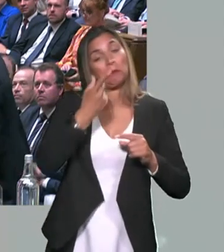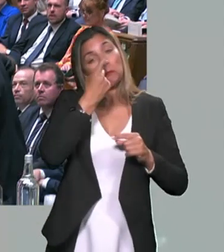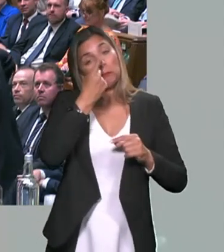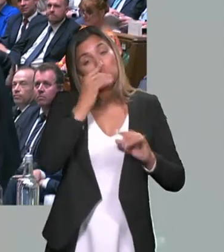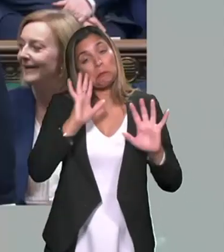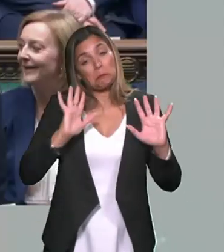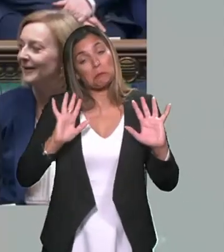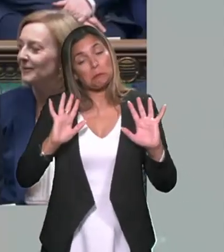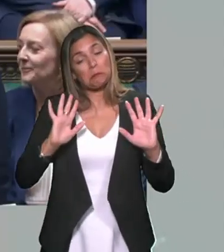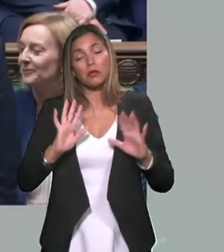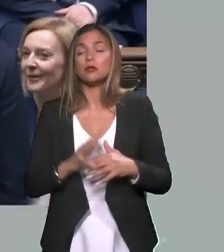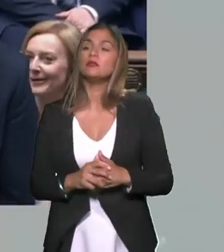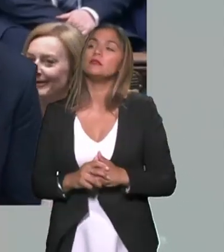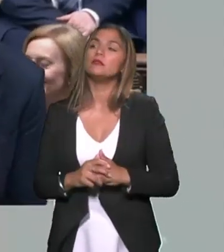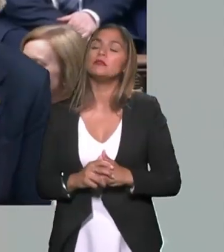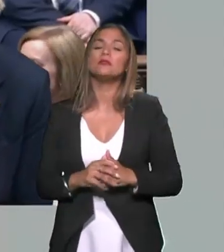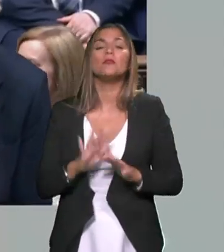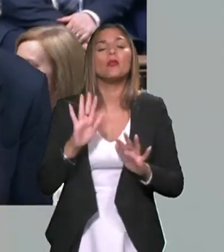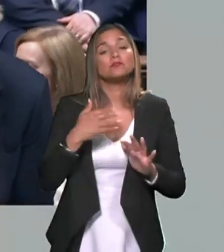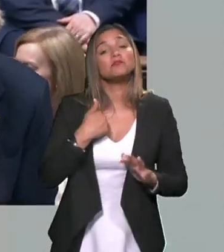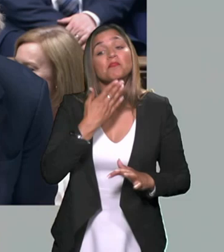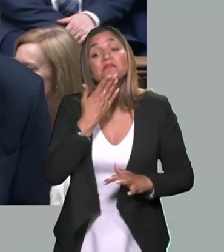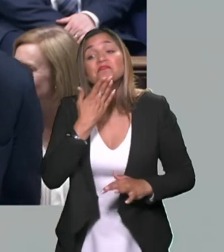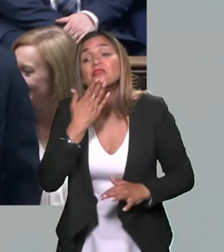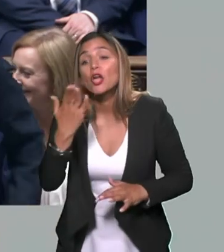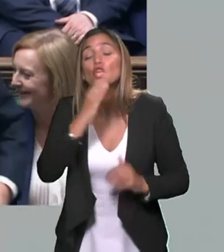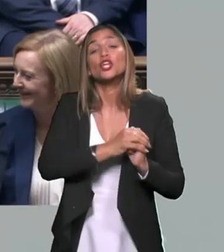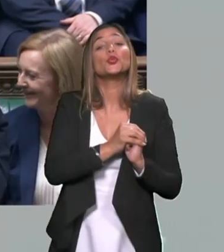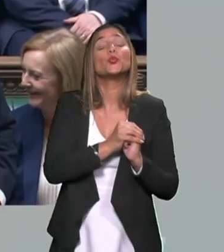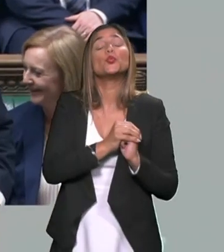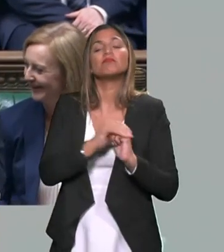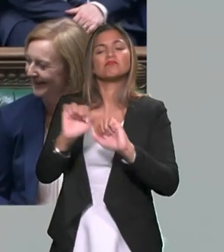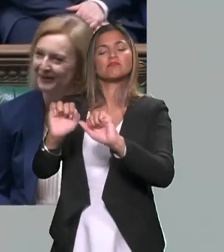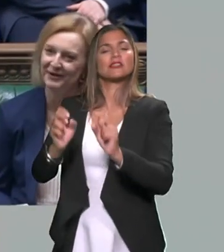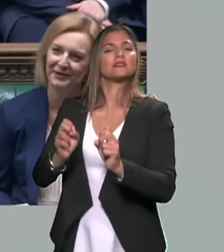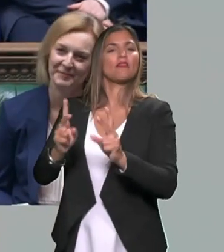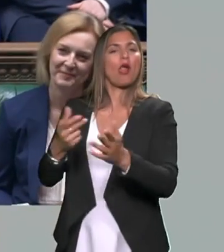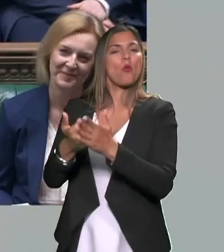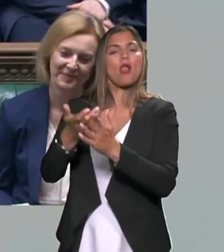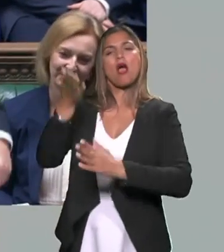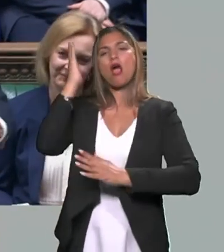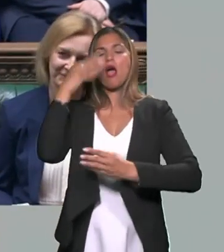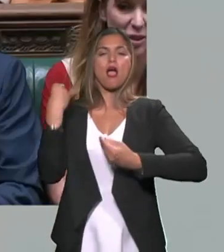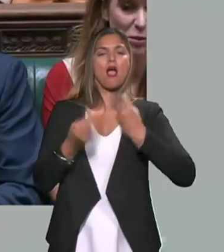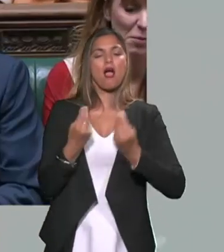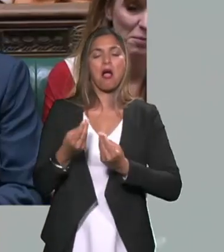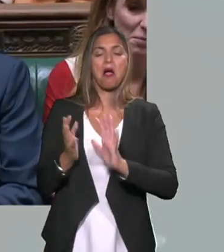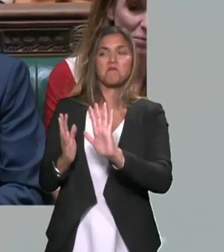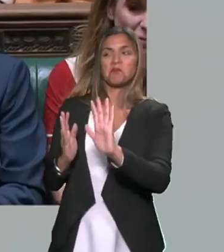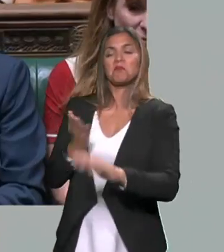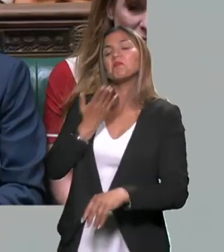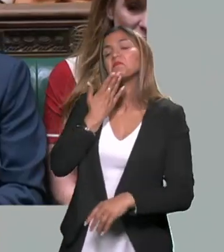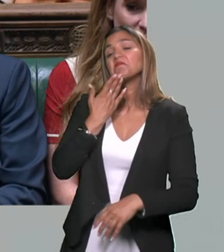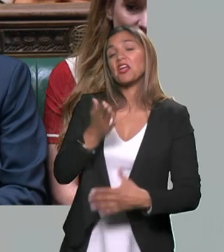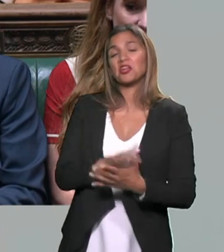It's possible. So I want to thank him. I want to thank him for the style in which he's conducted himself. I think it'd be fair to say he's